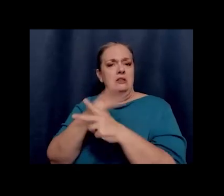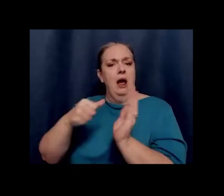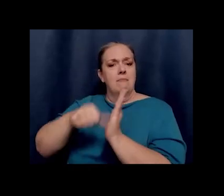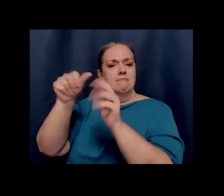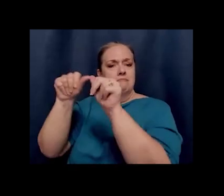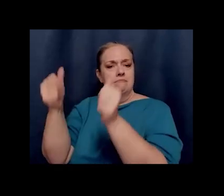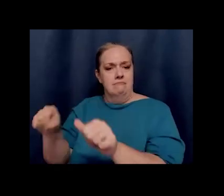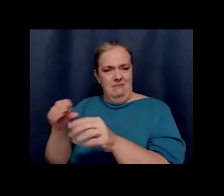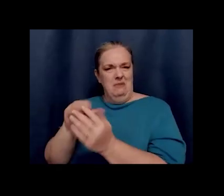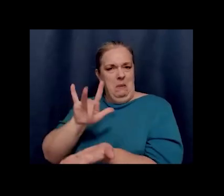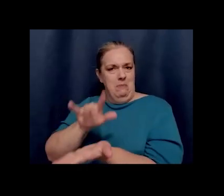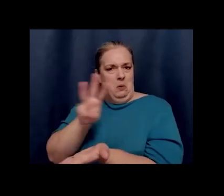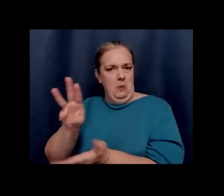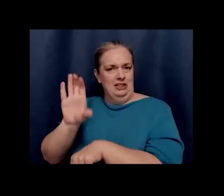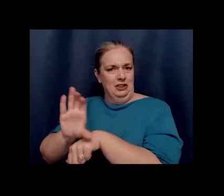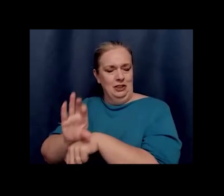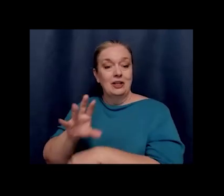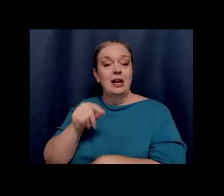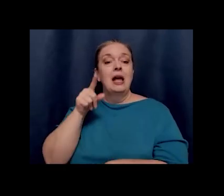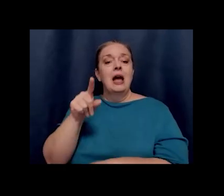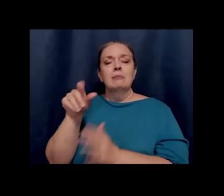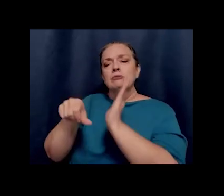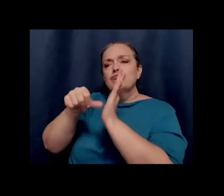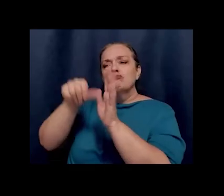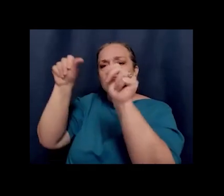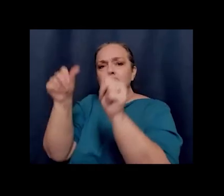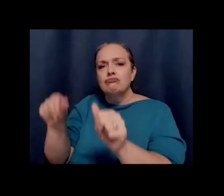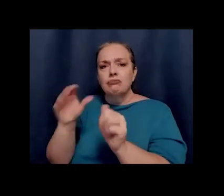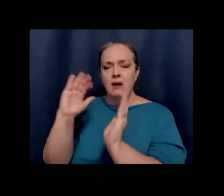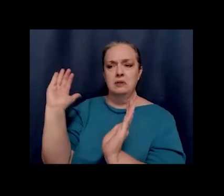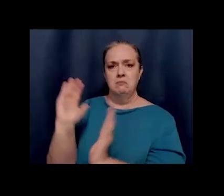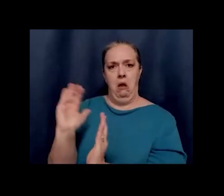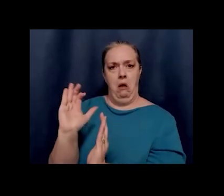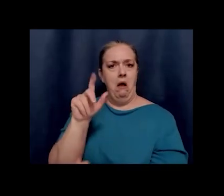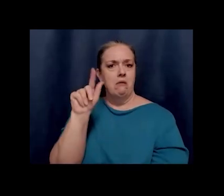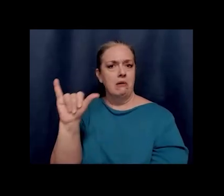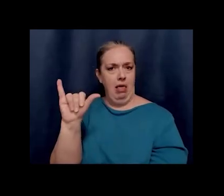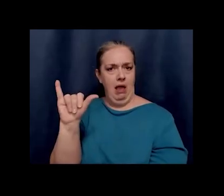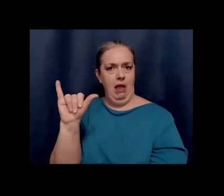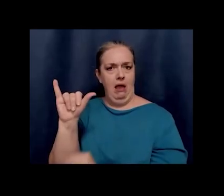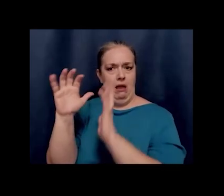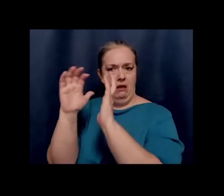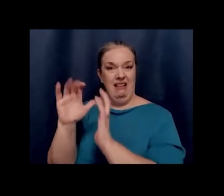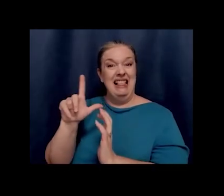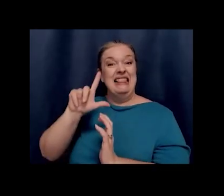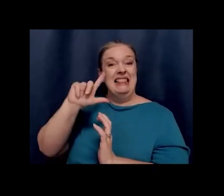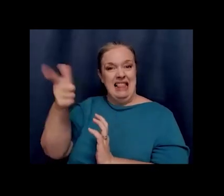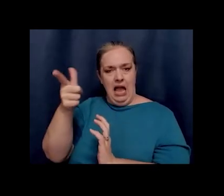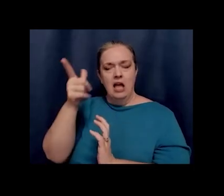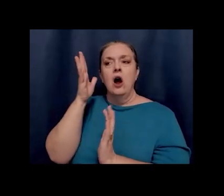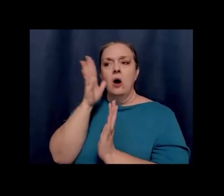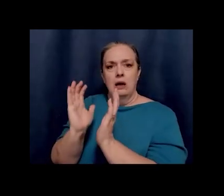formally attired, but working on a smaller clay version of a work that will likely become enlarged in